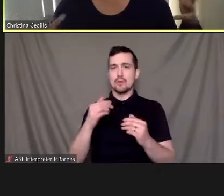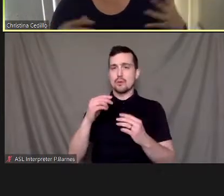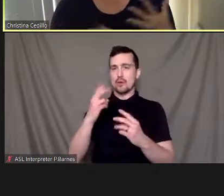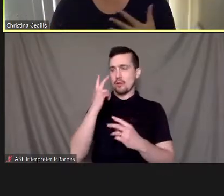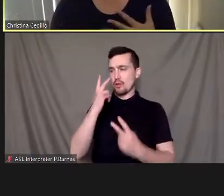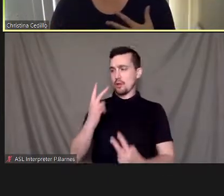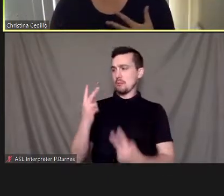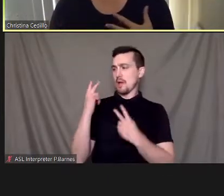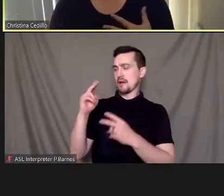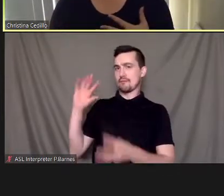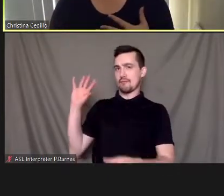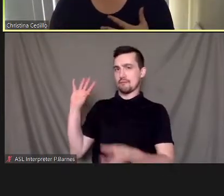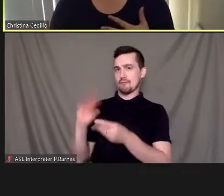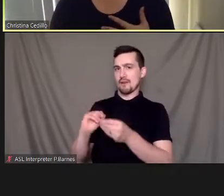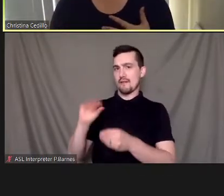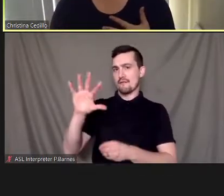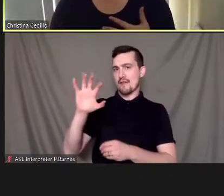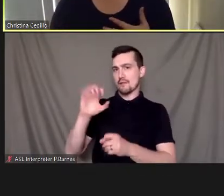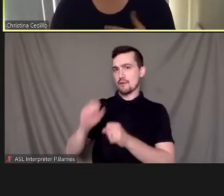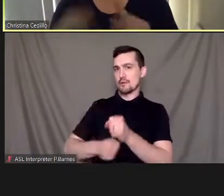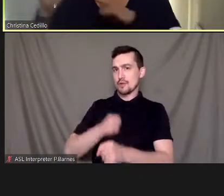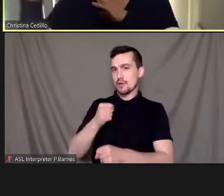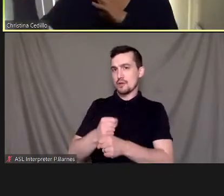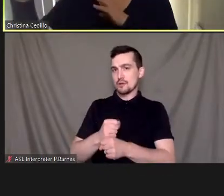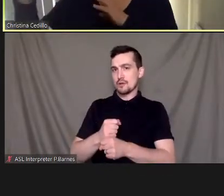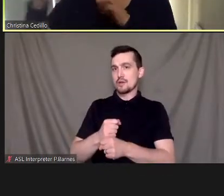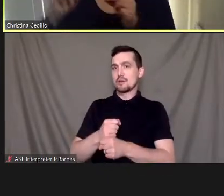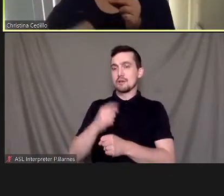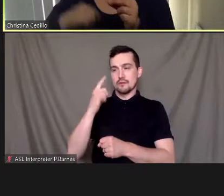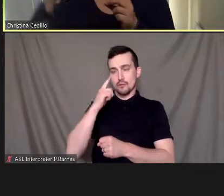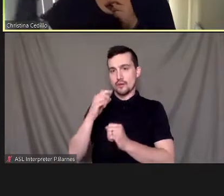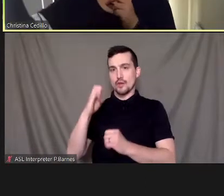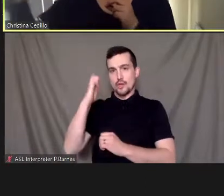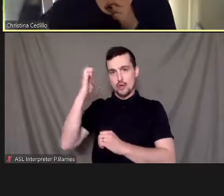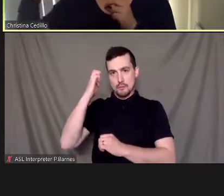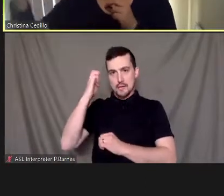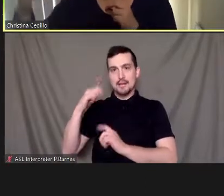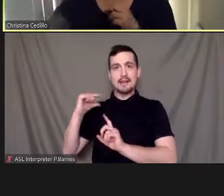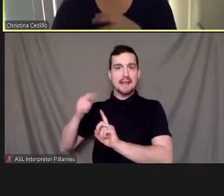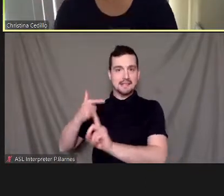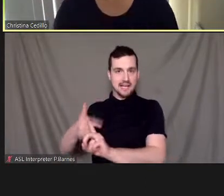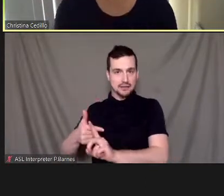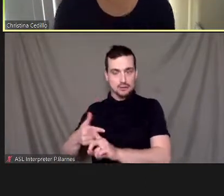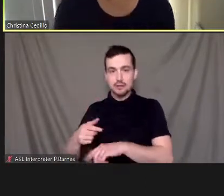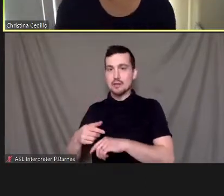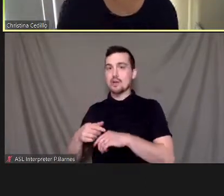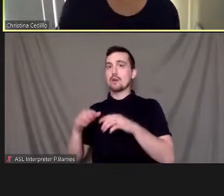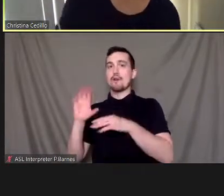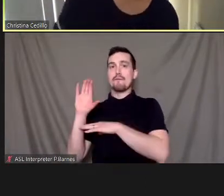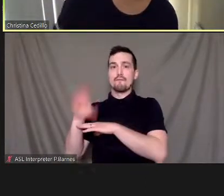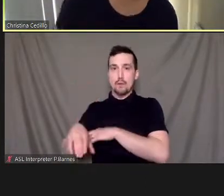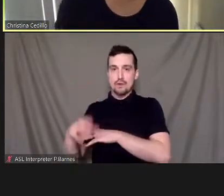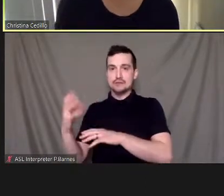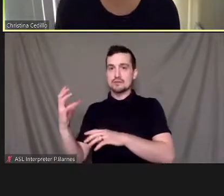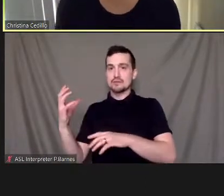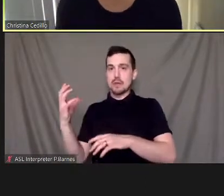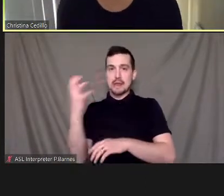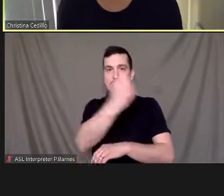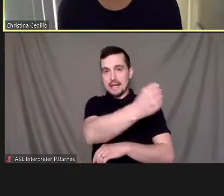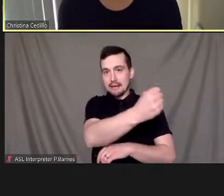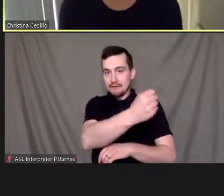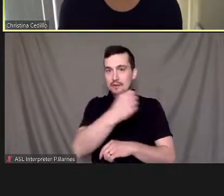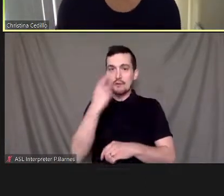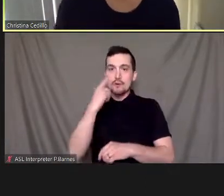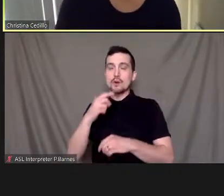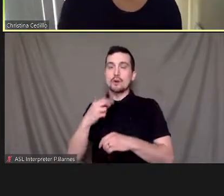history, as well as European ancestors who were forced to leave, for